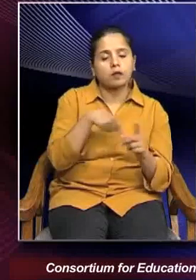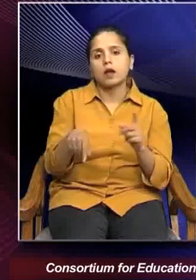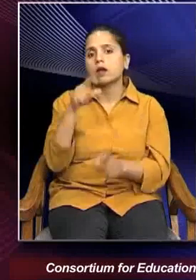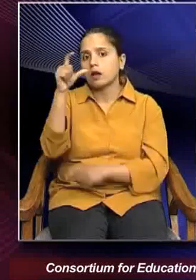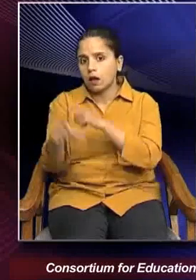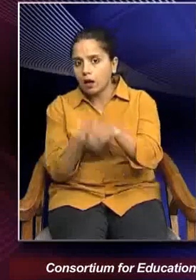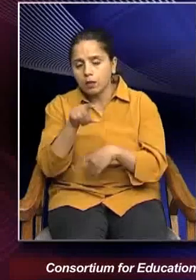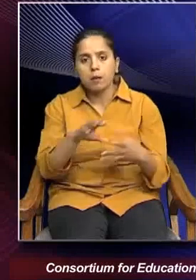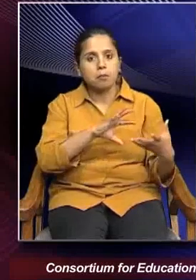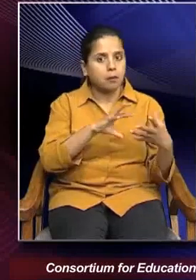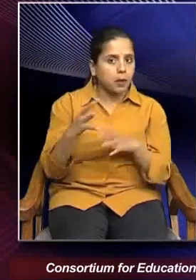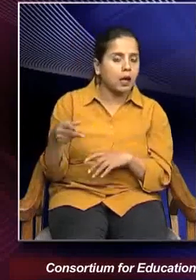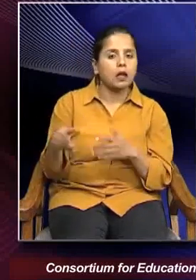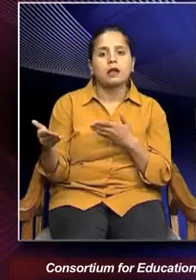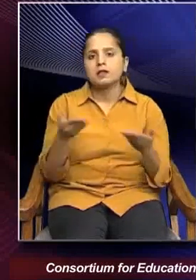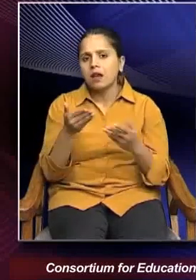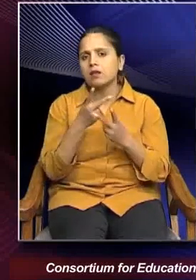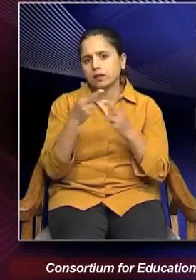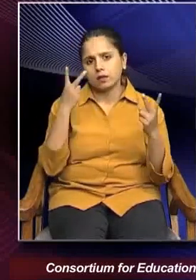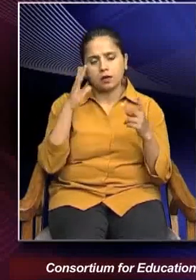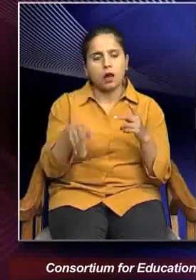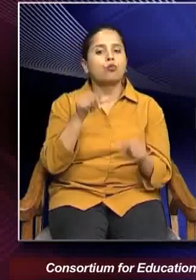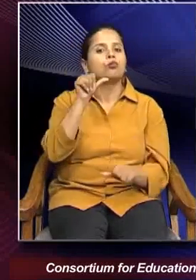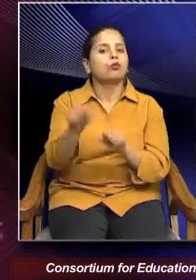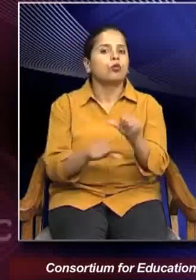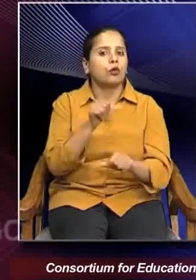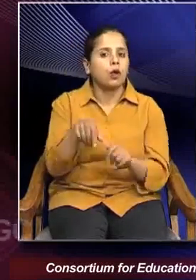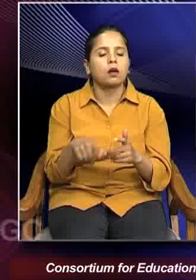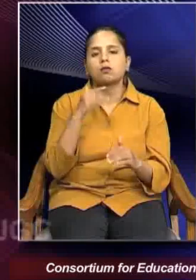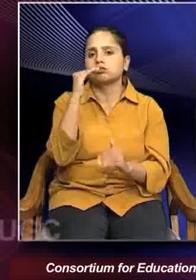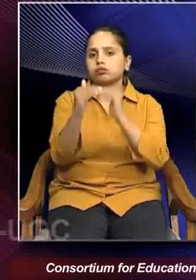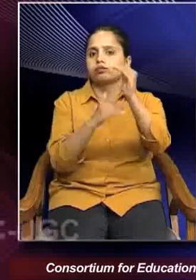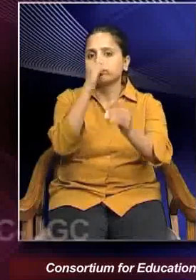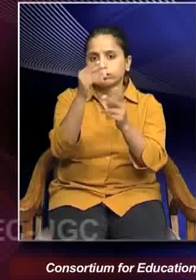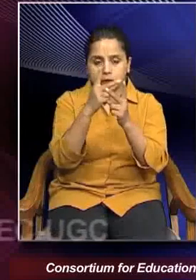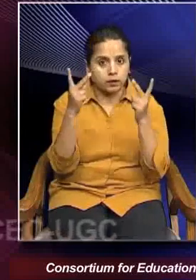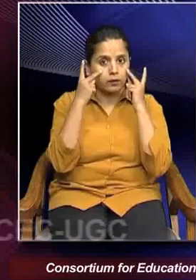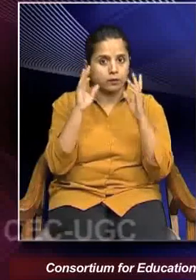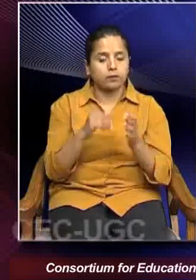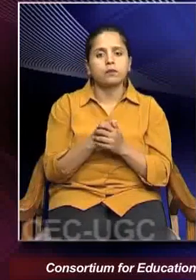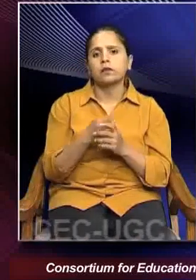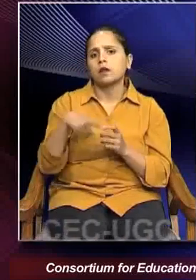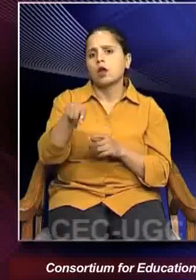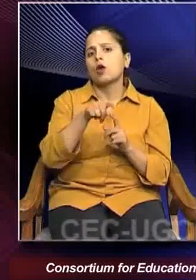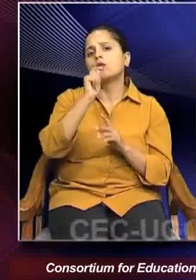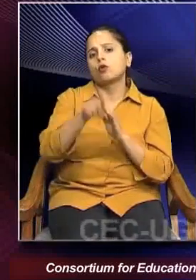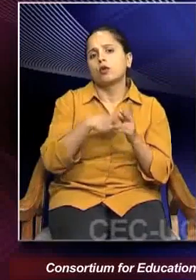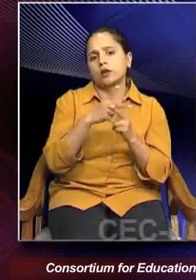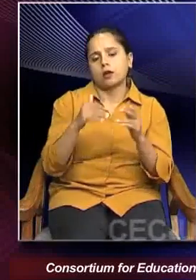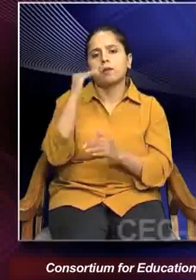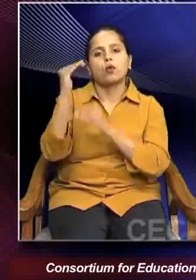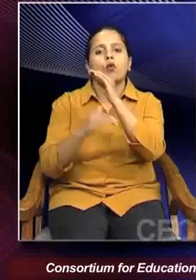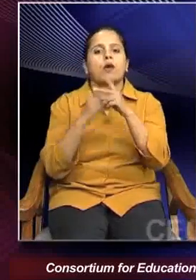industries, manufacturing and service sector, which is a process and progress on it's a project on progress